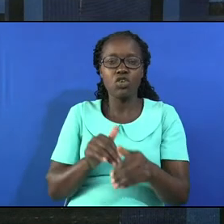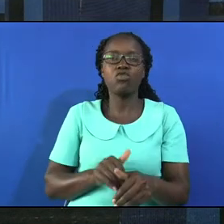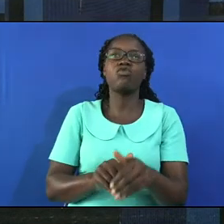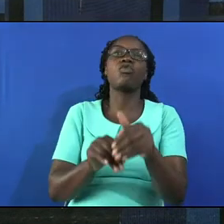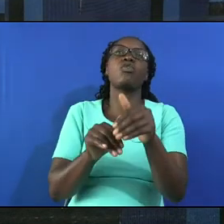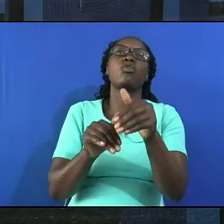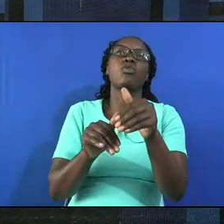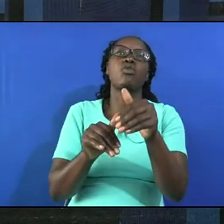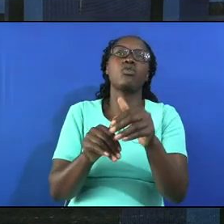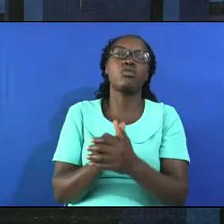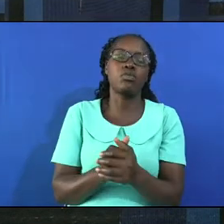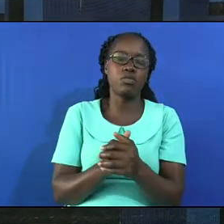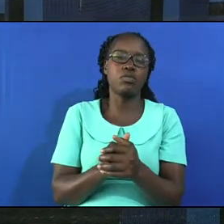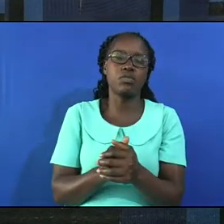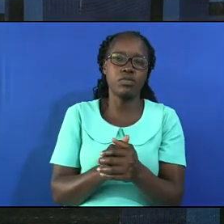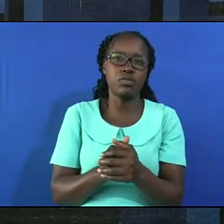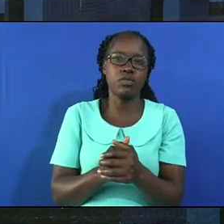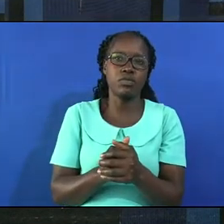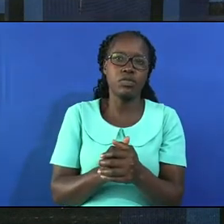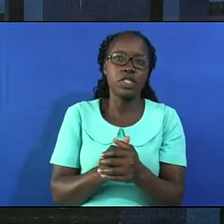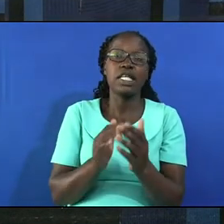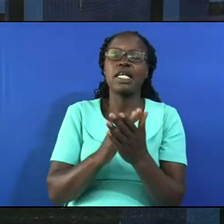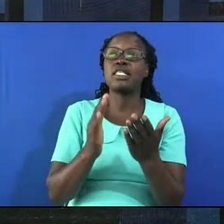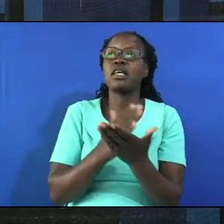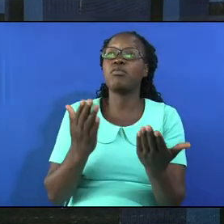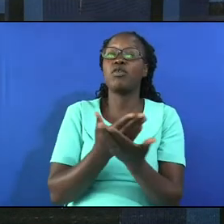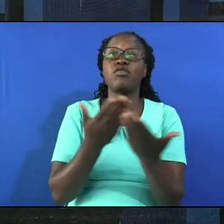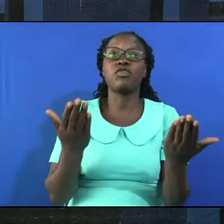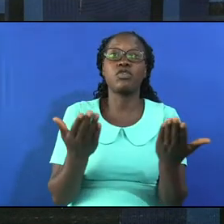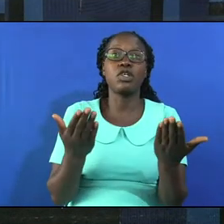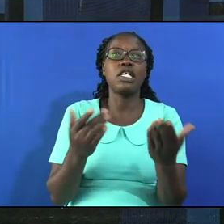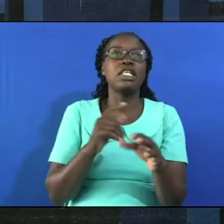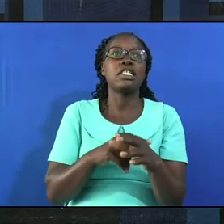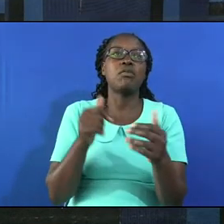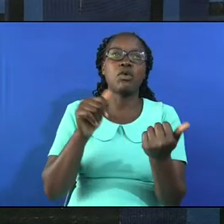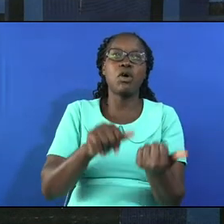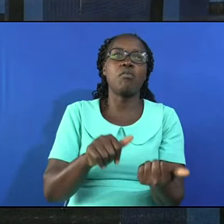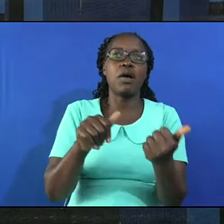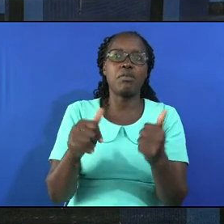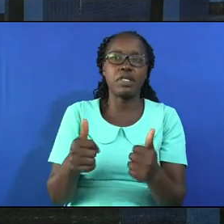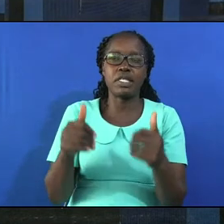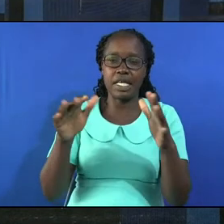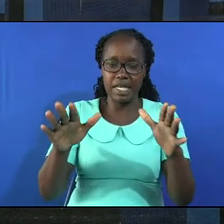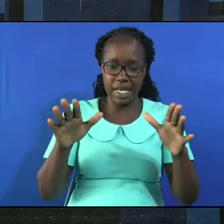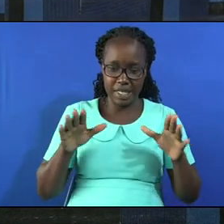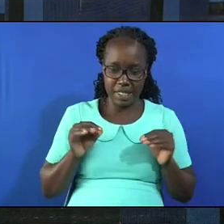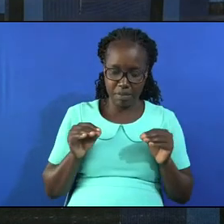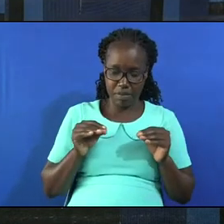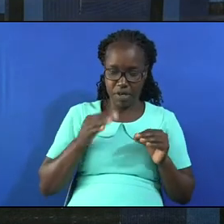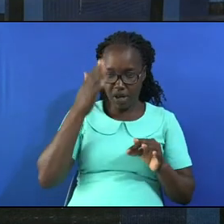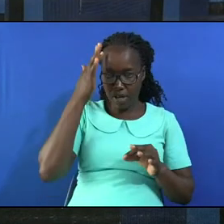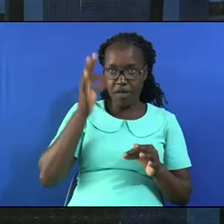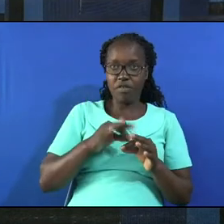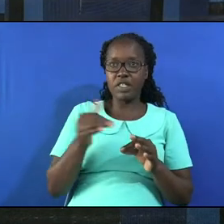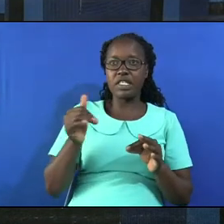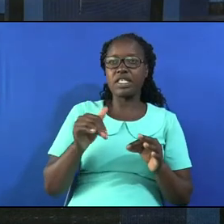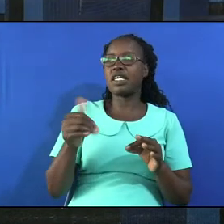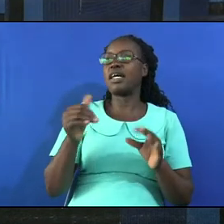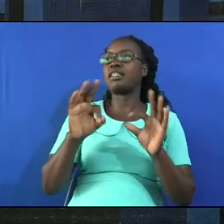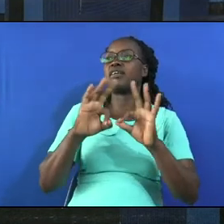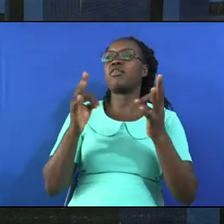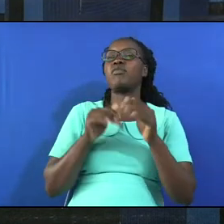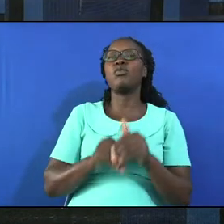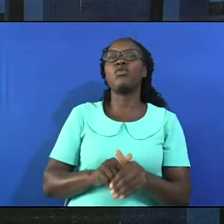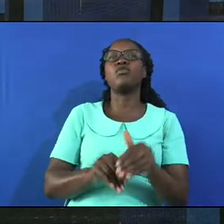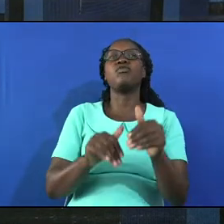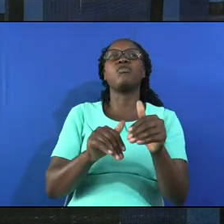with you. And there are some of you, when you get baptized and accept this faith, the rest of the family will